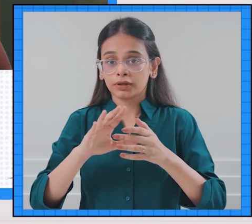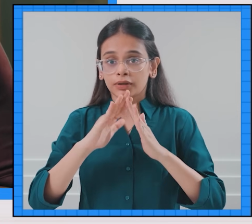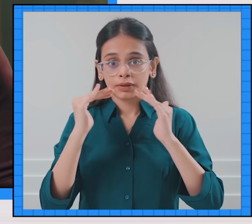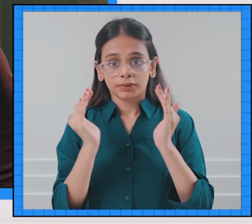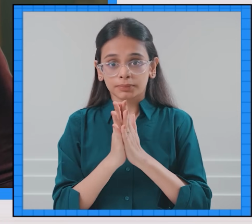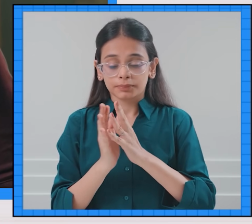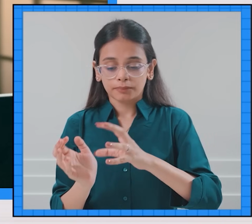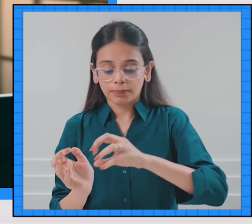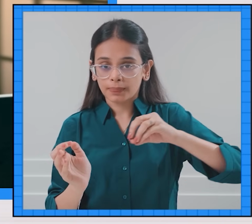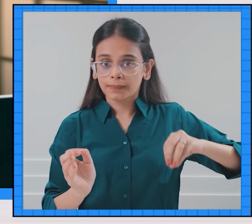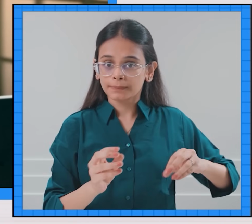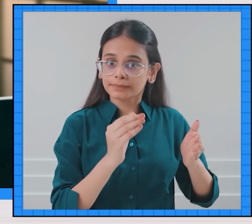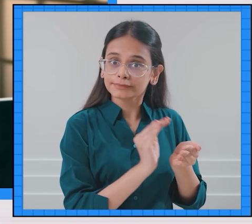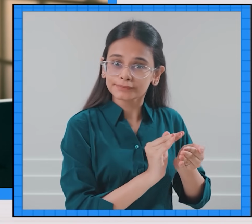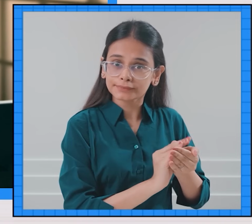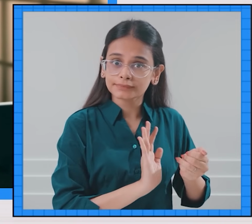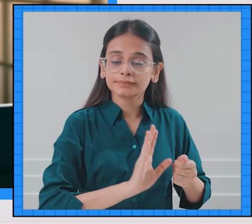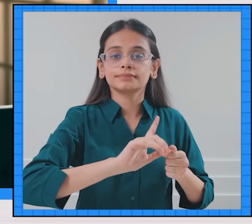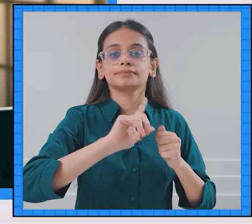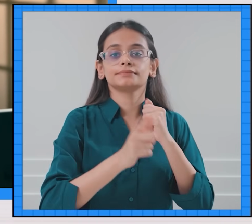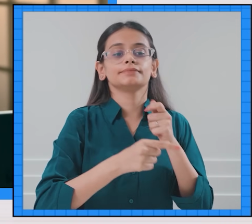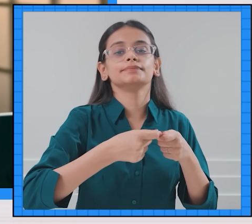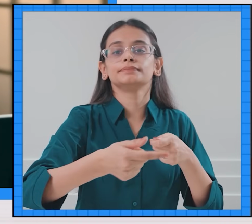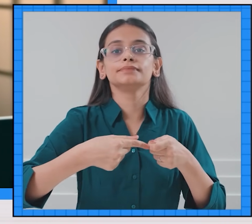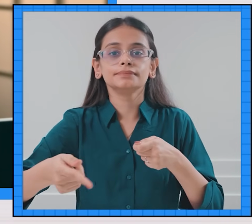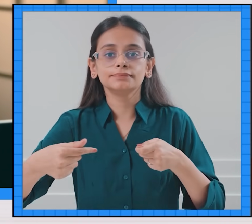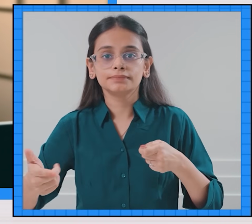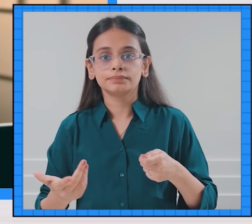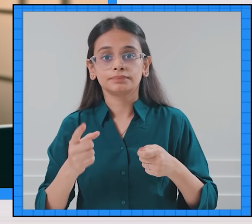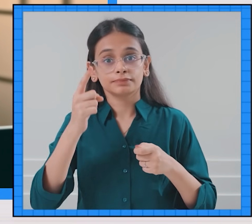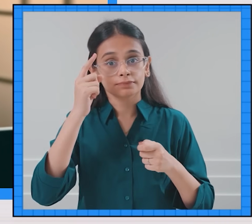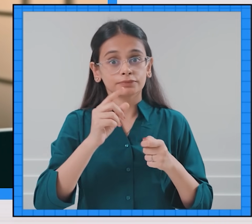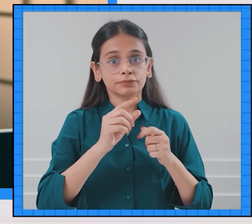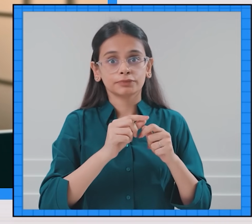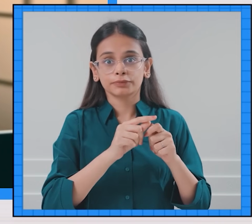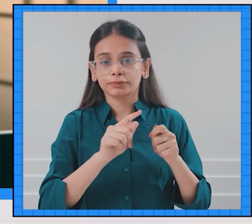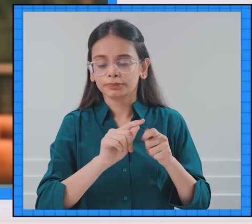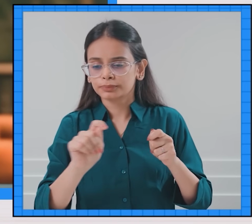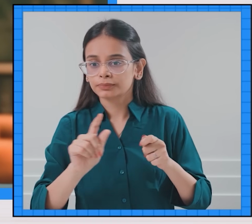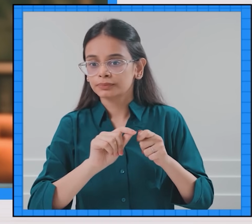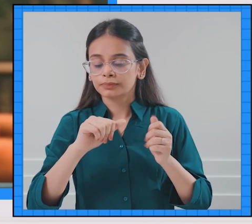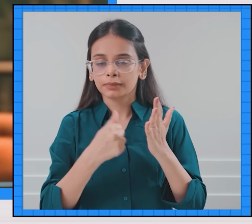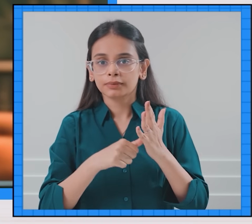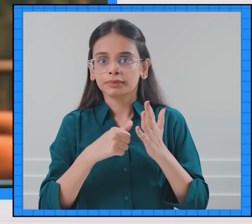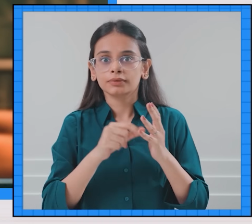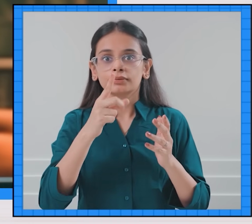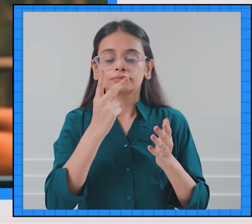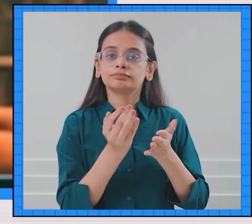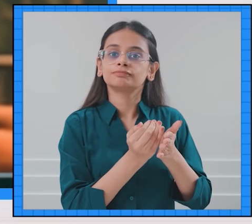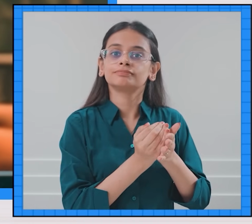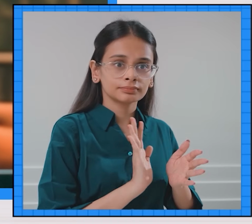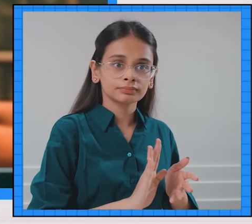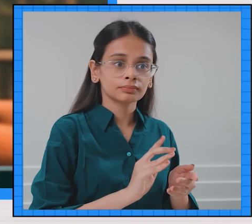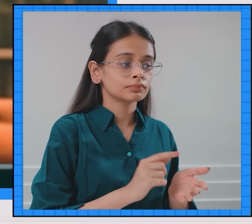and park it separately. If you take this approach, in a few months, you can build your first emergency corpus. Now, once you've accumulated